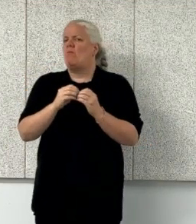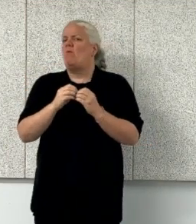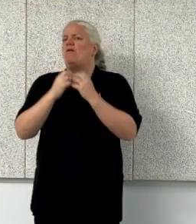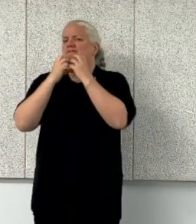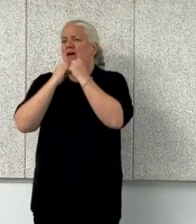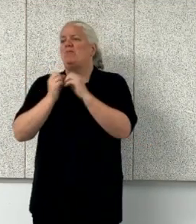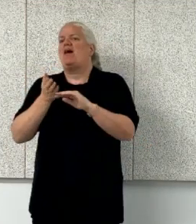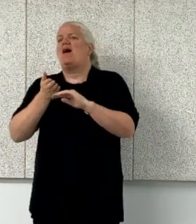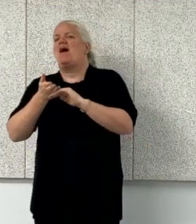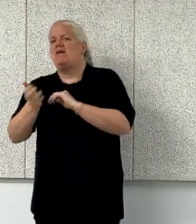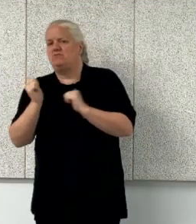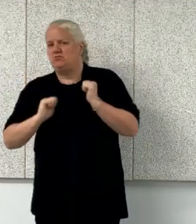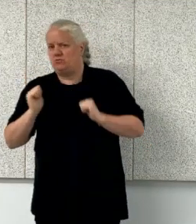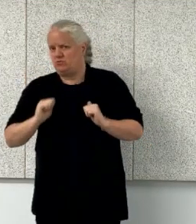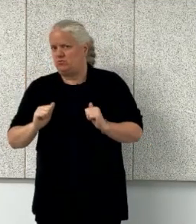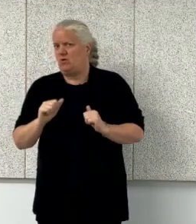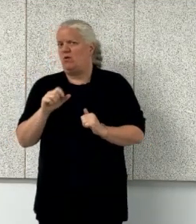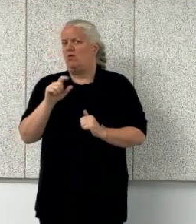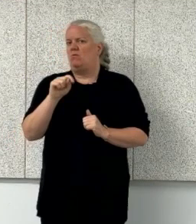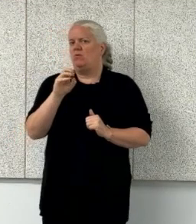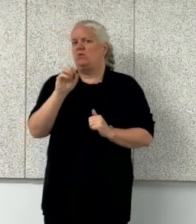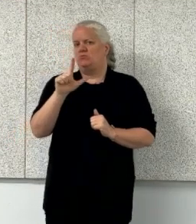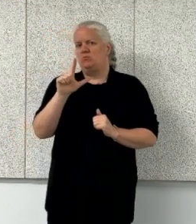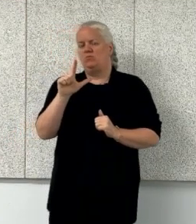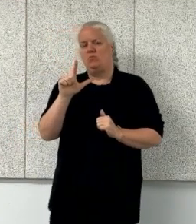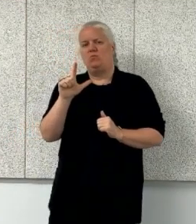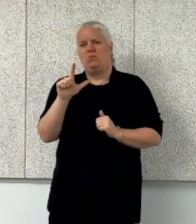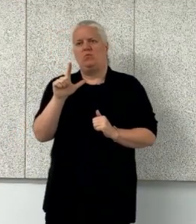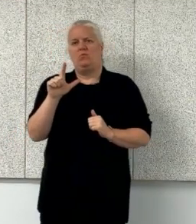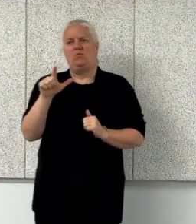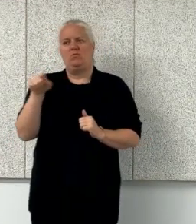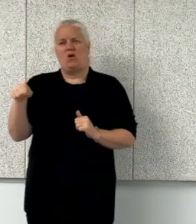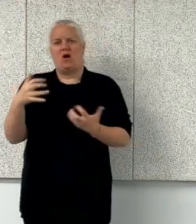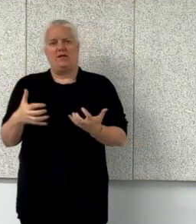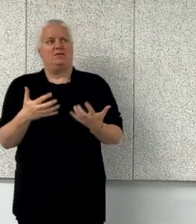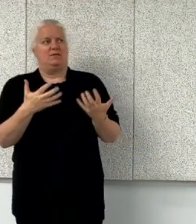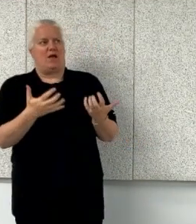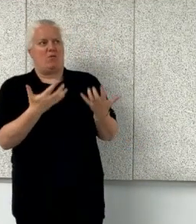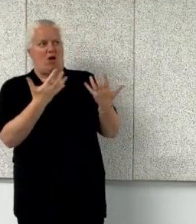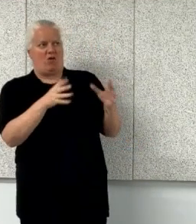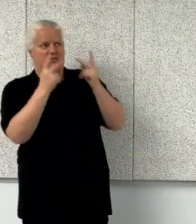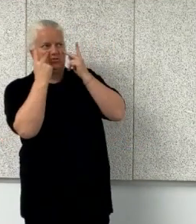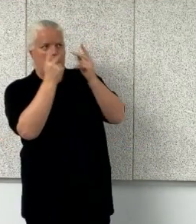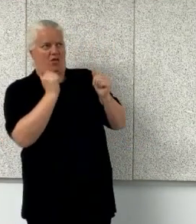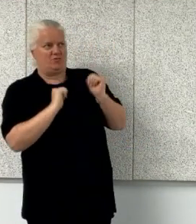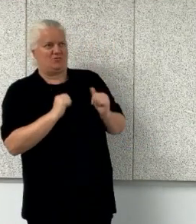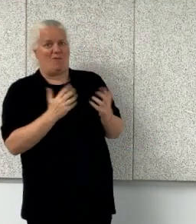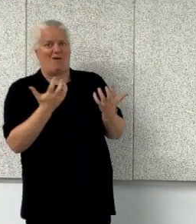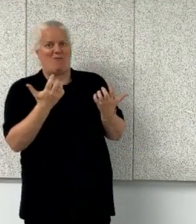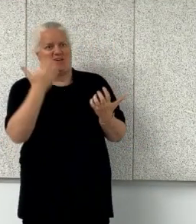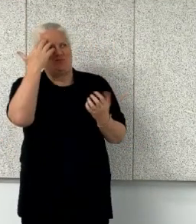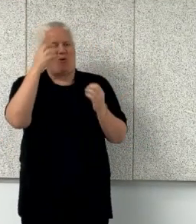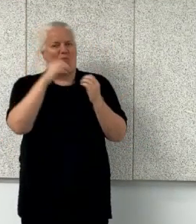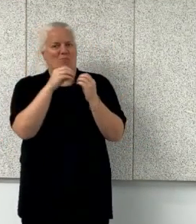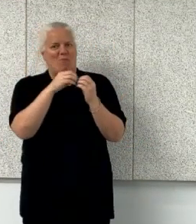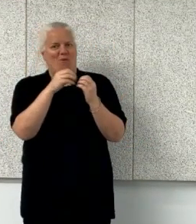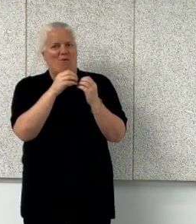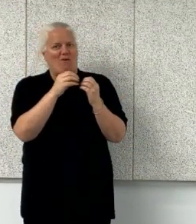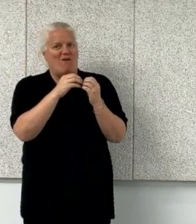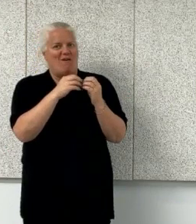valuable after the show as a tool for you to say, oh, now I have seen it, now I want to know more, and now I'll forward that email to somebody else. You know, like that's